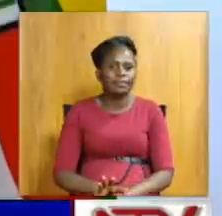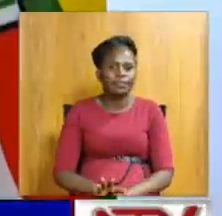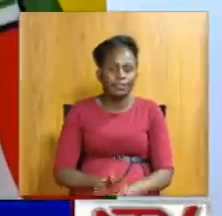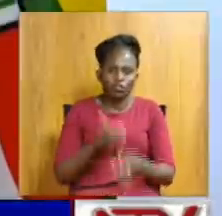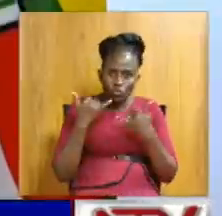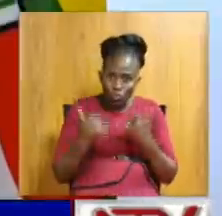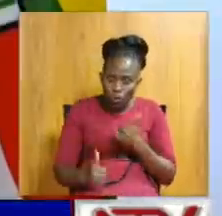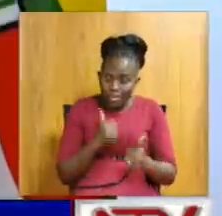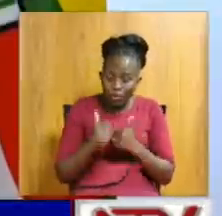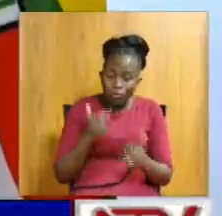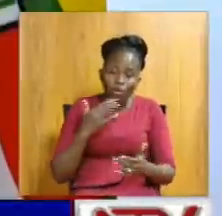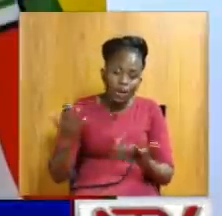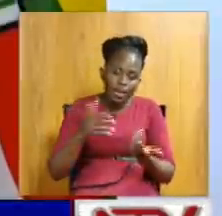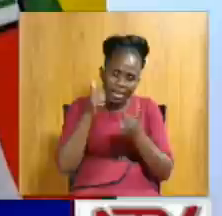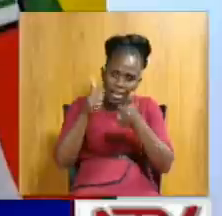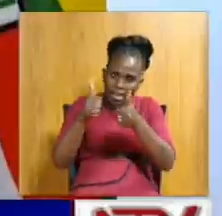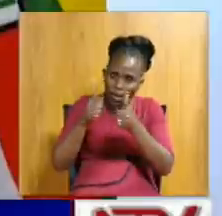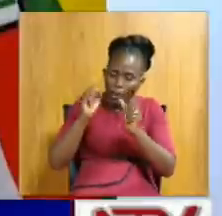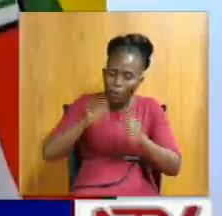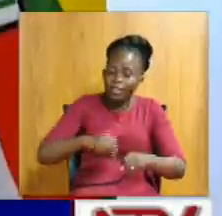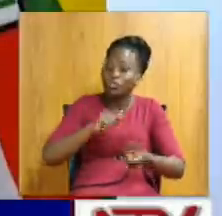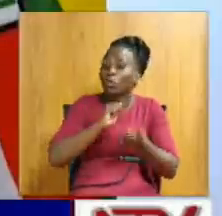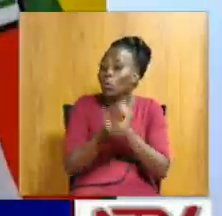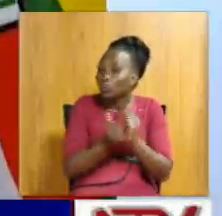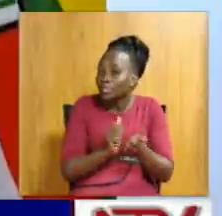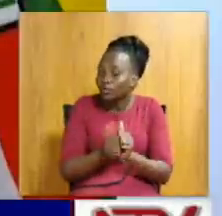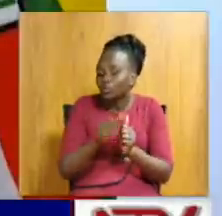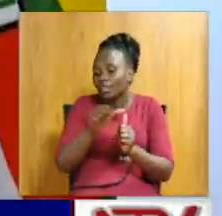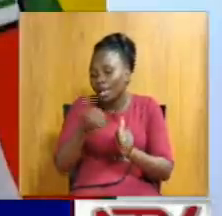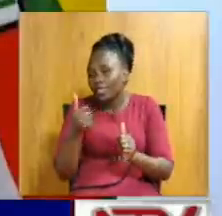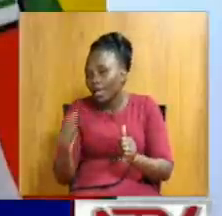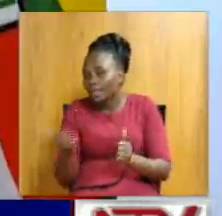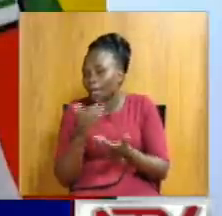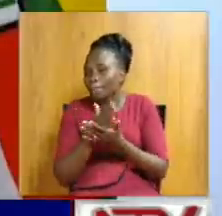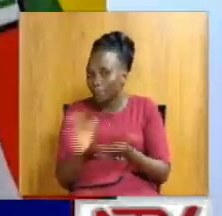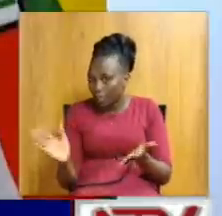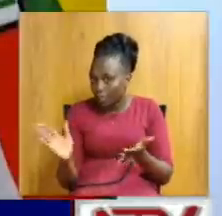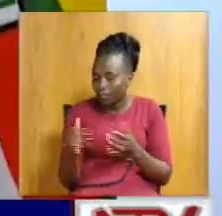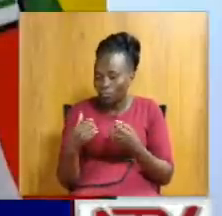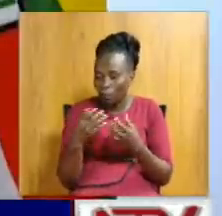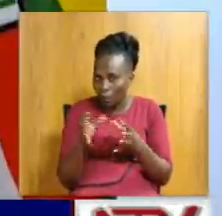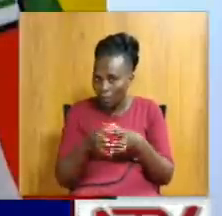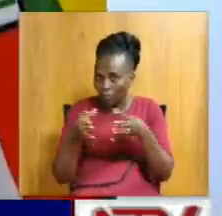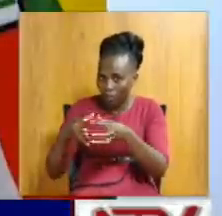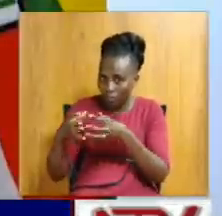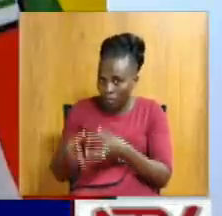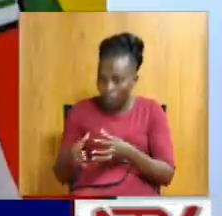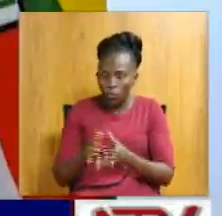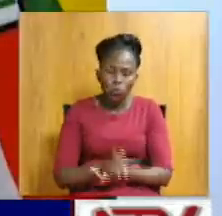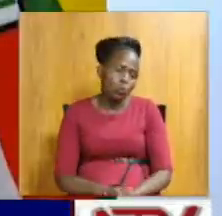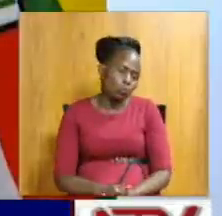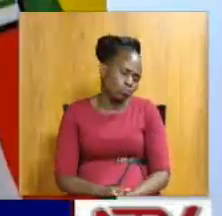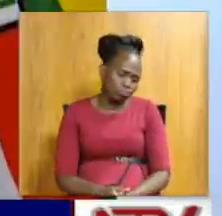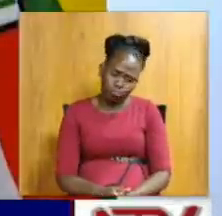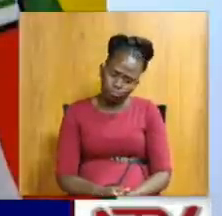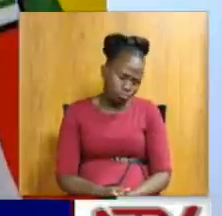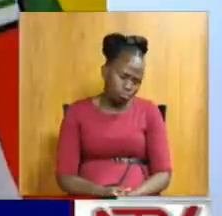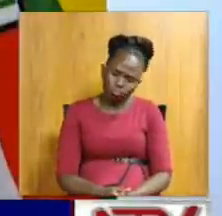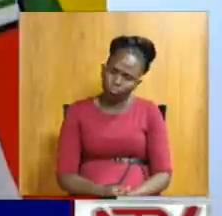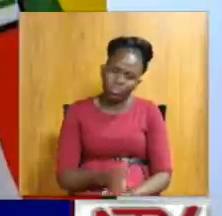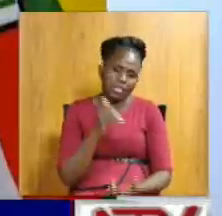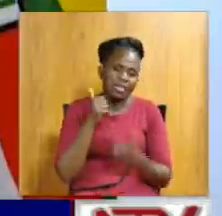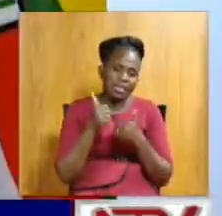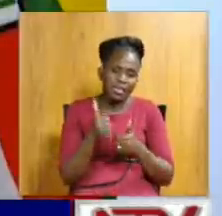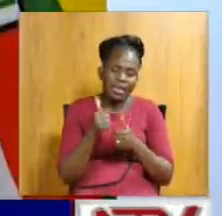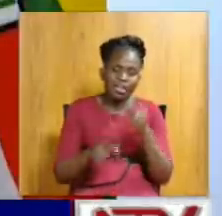With where the NRM had to compete with other parties, plus the unopposed, the NRM won, as